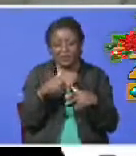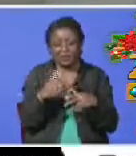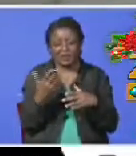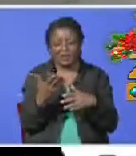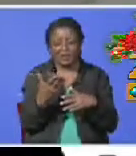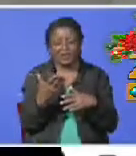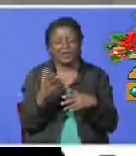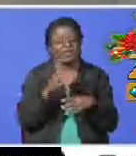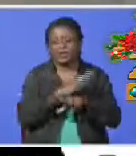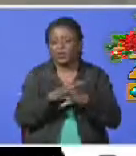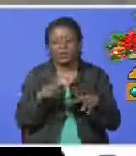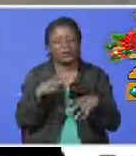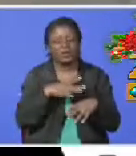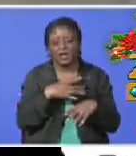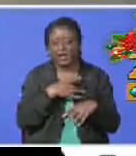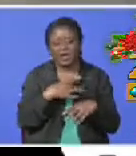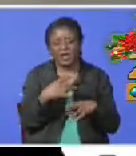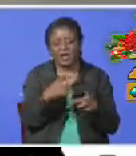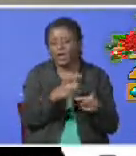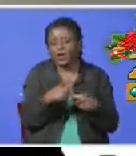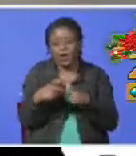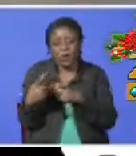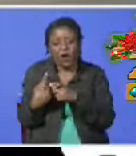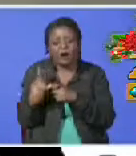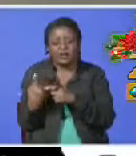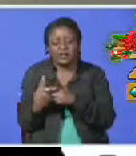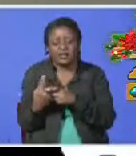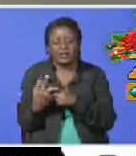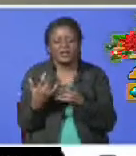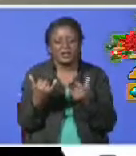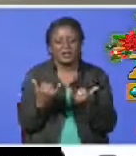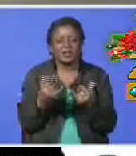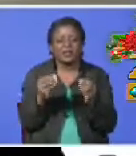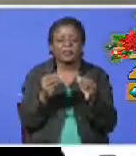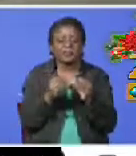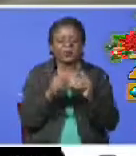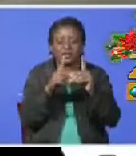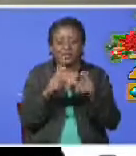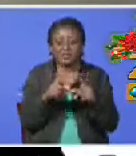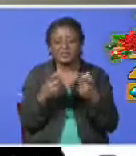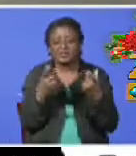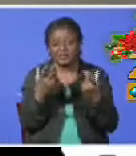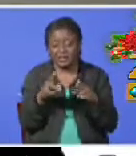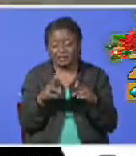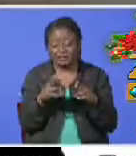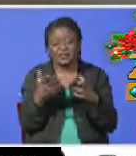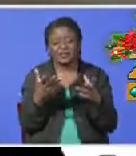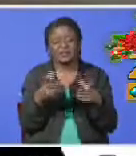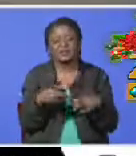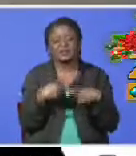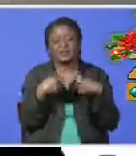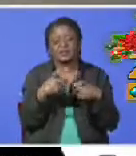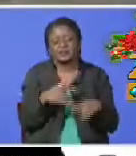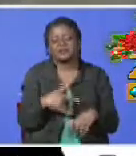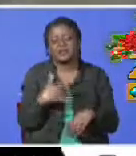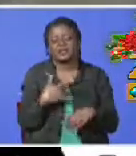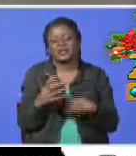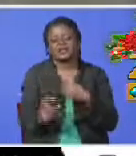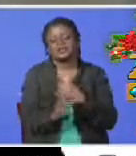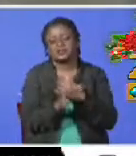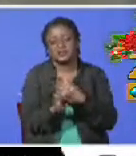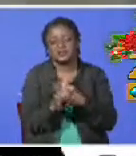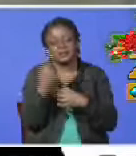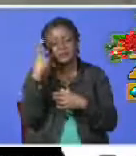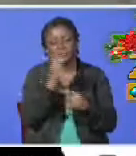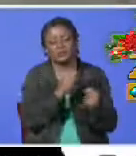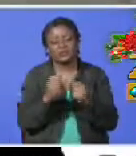thing. And it does lend some feeling of safety to the tourist. The problem we have is trying to